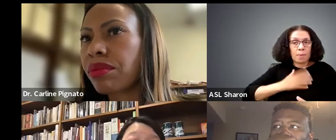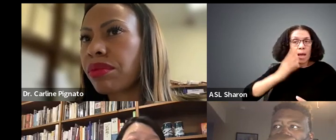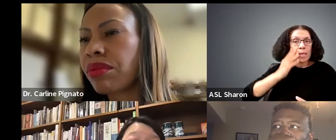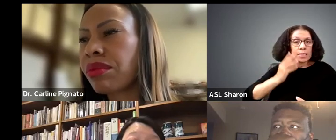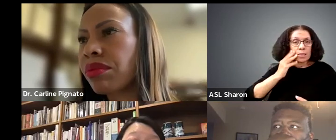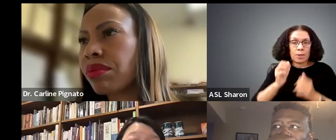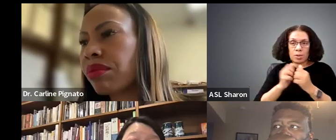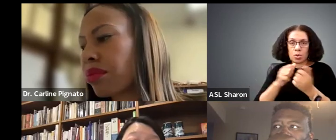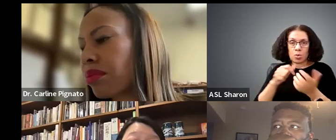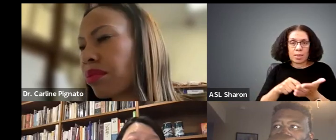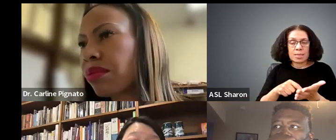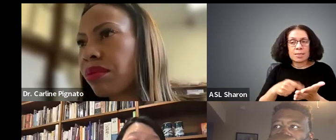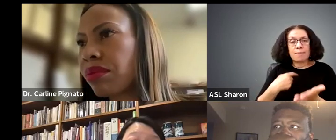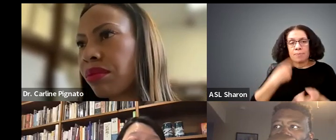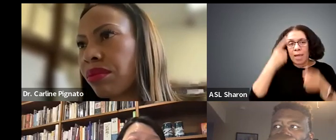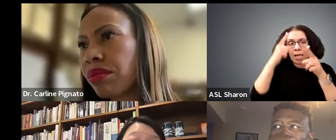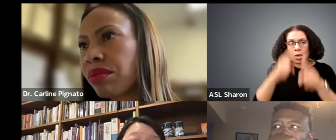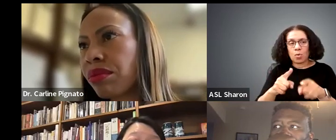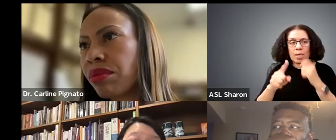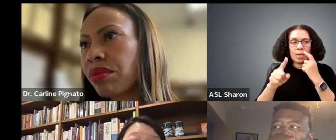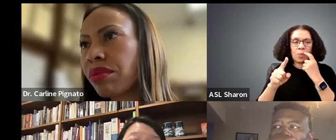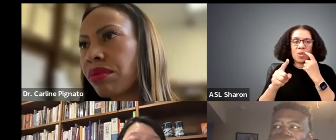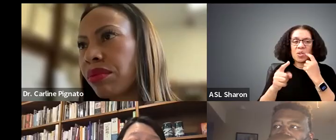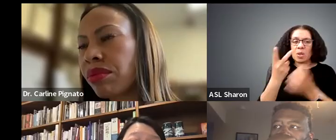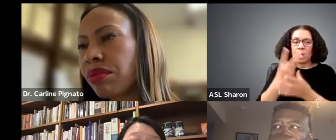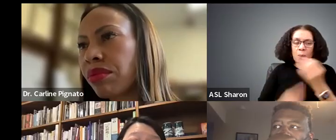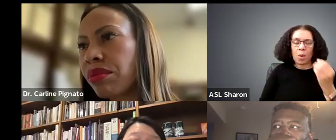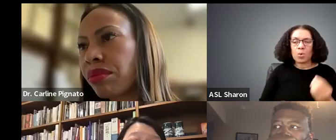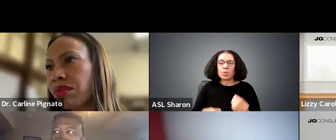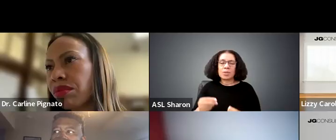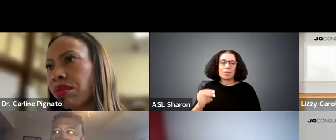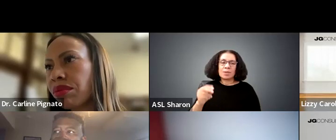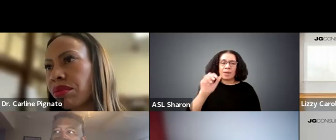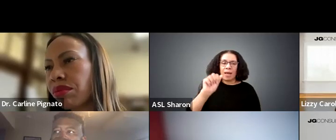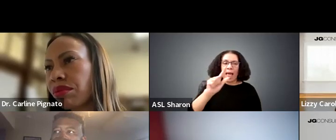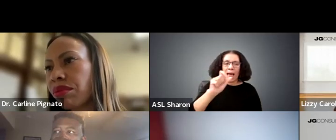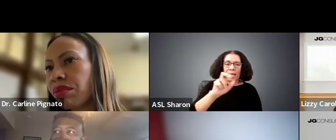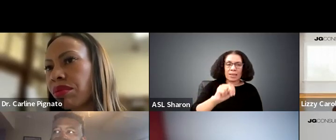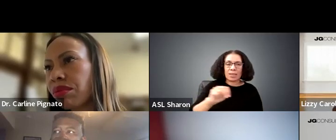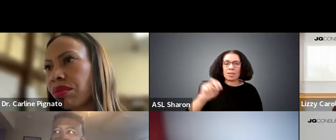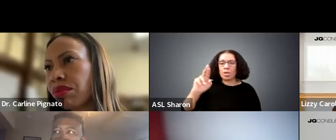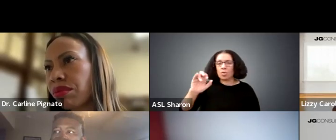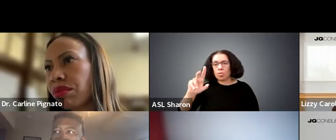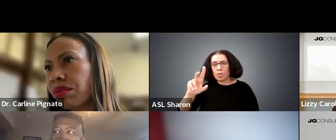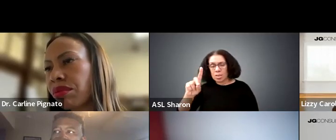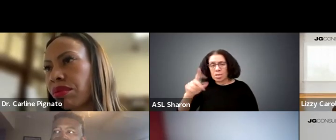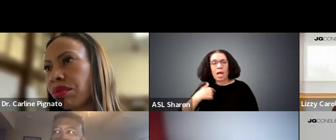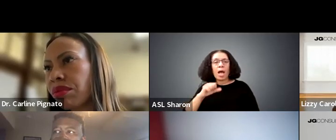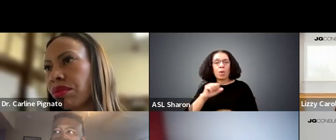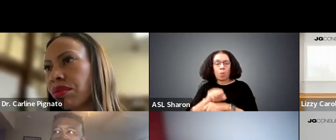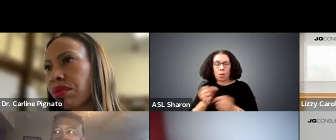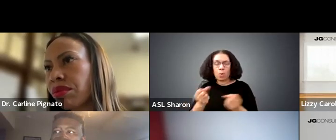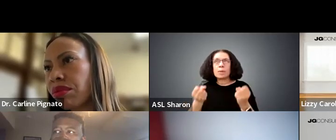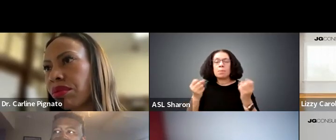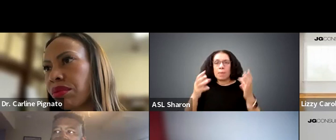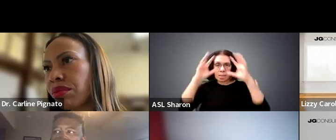this too, I agree with Mr. Fraley and Mr. Carranza. And, having worked with many a superintendent now,